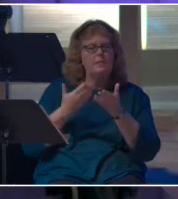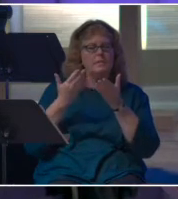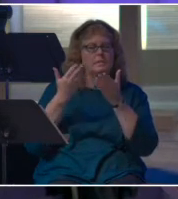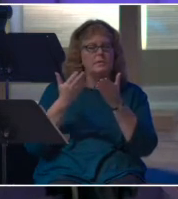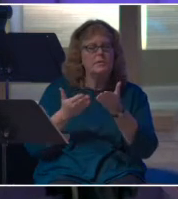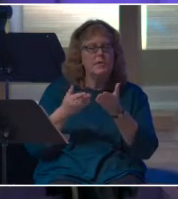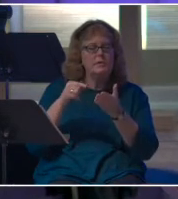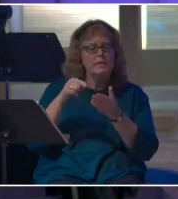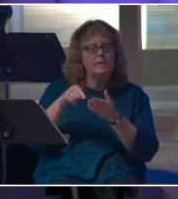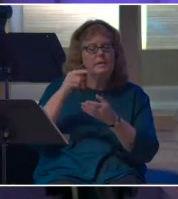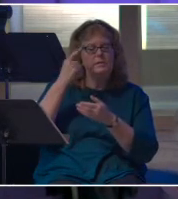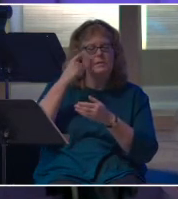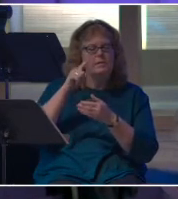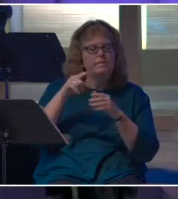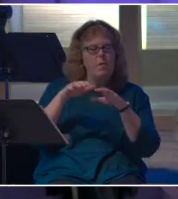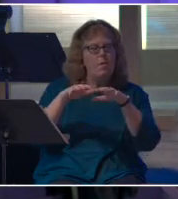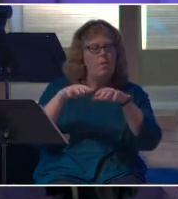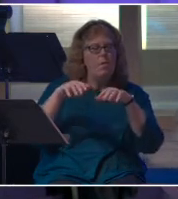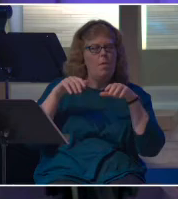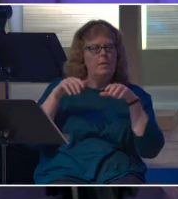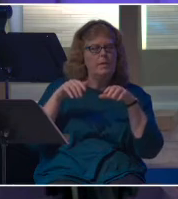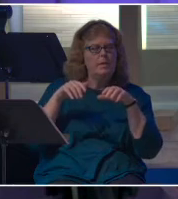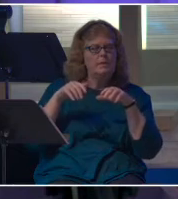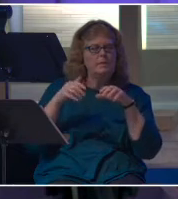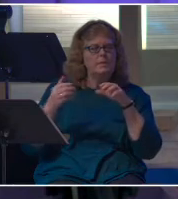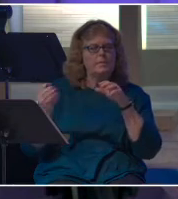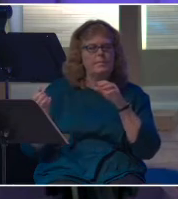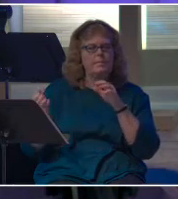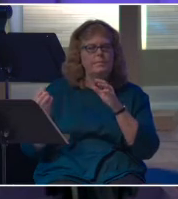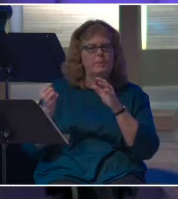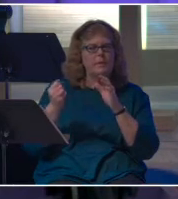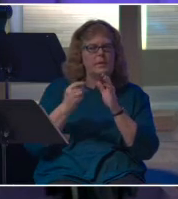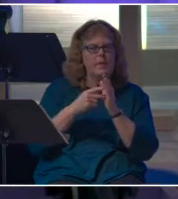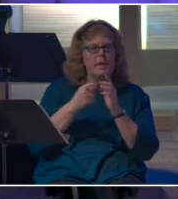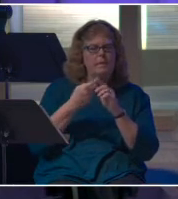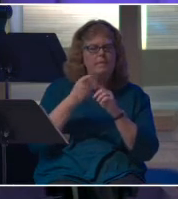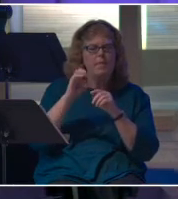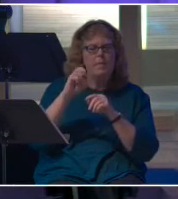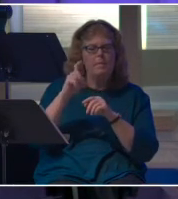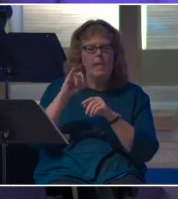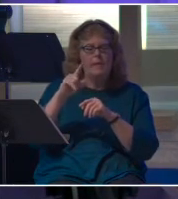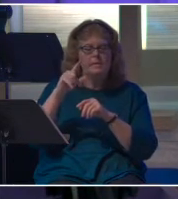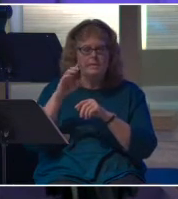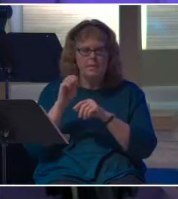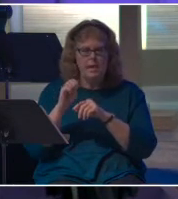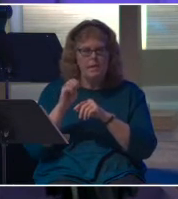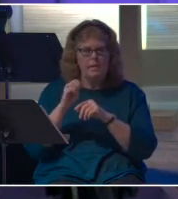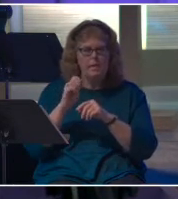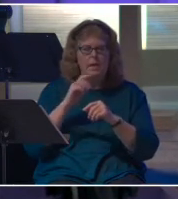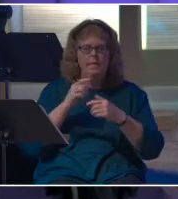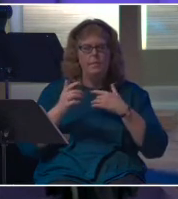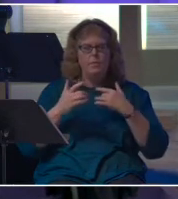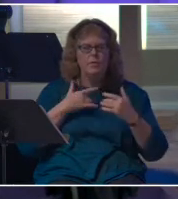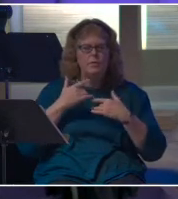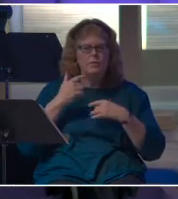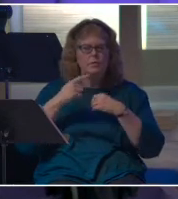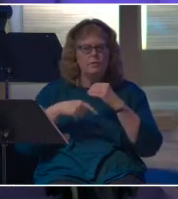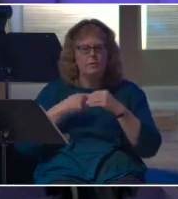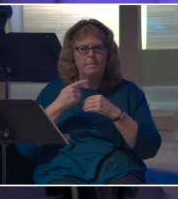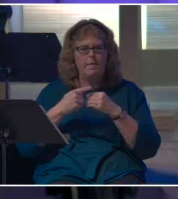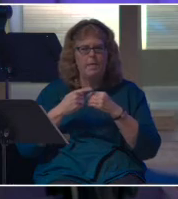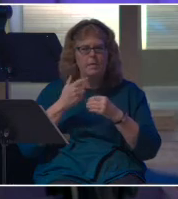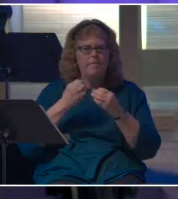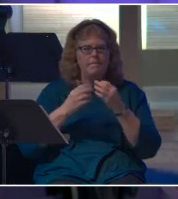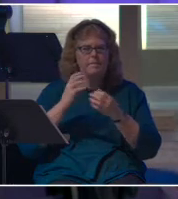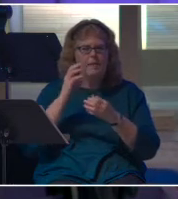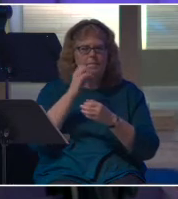this is for an audience that had returned from the exile and was concerned about whether or not they had